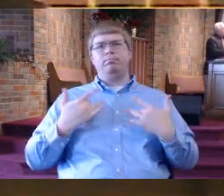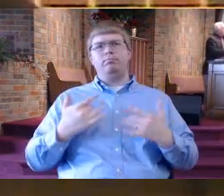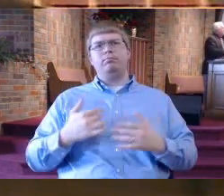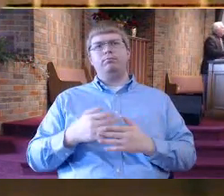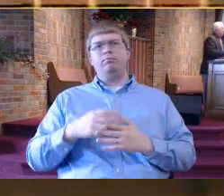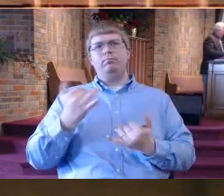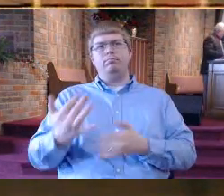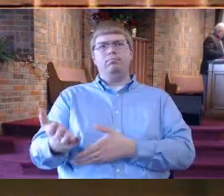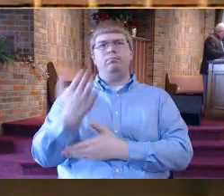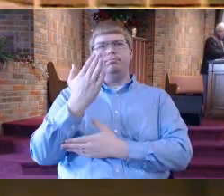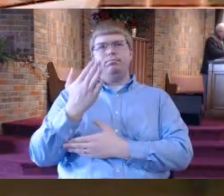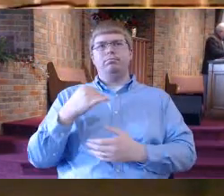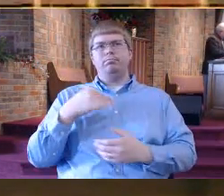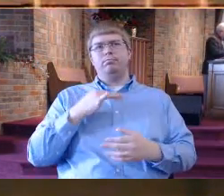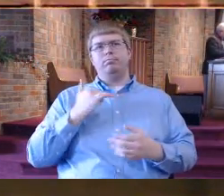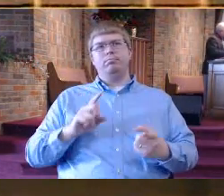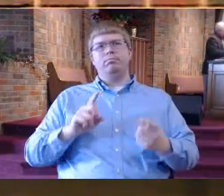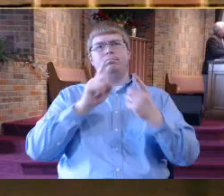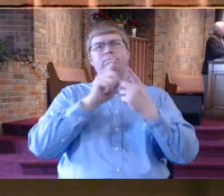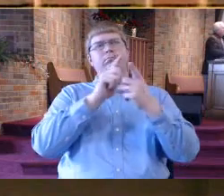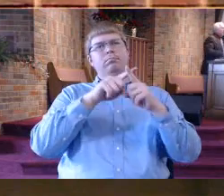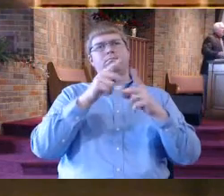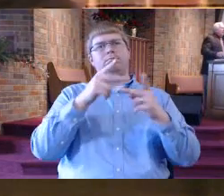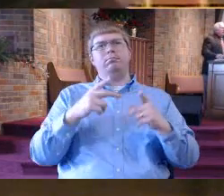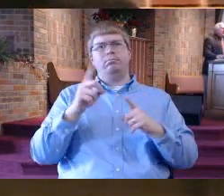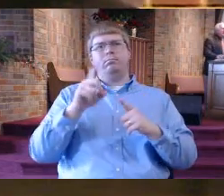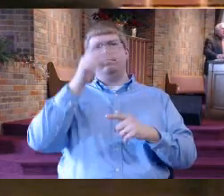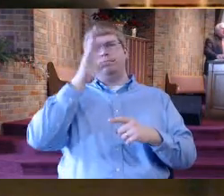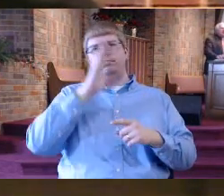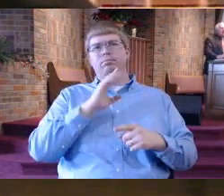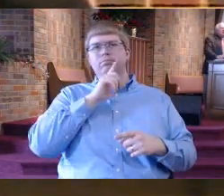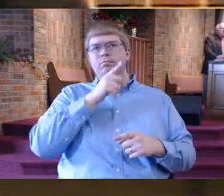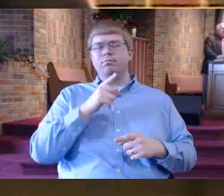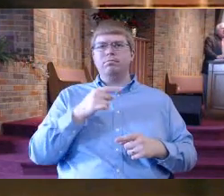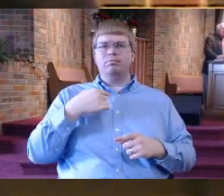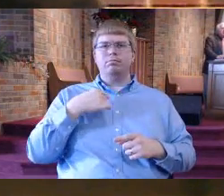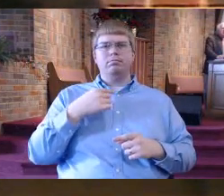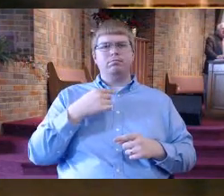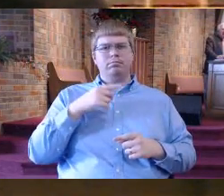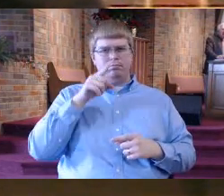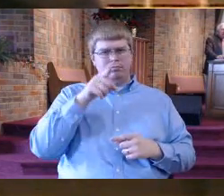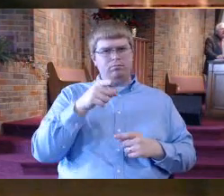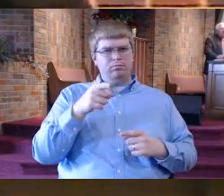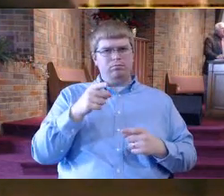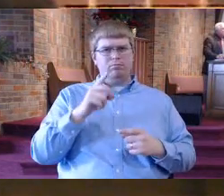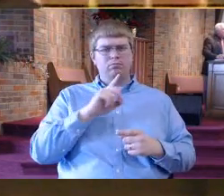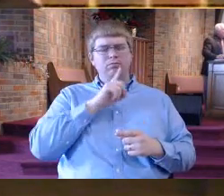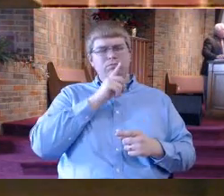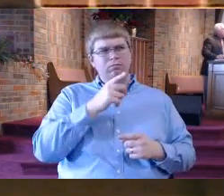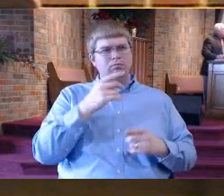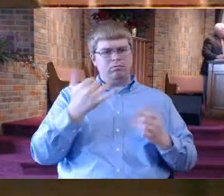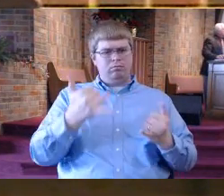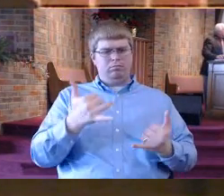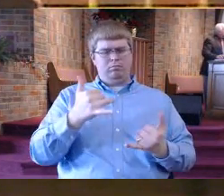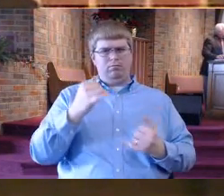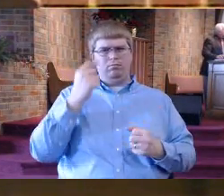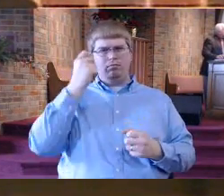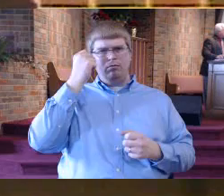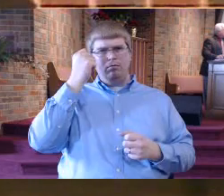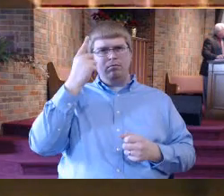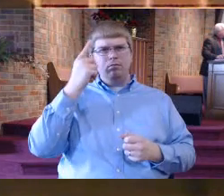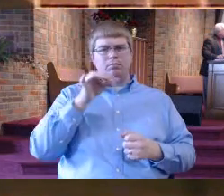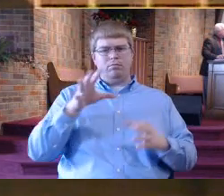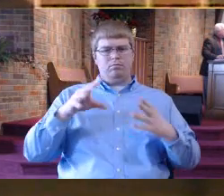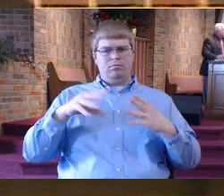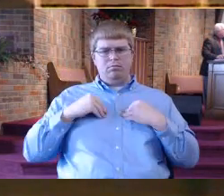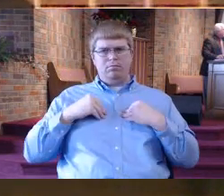come to the place where God is? Have you come to where you have found and received the message that